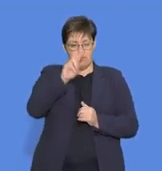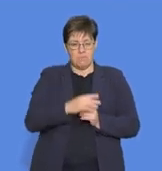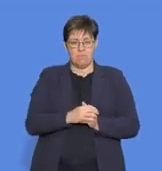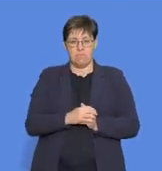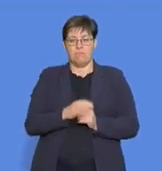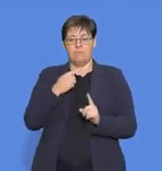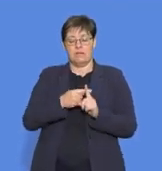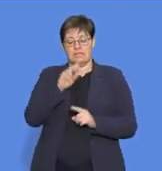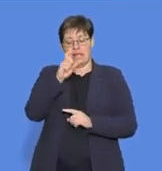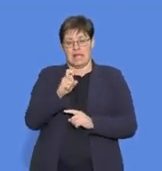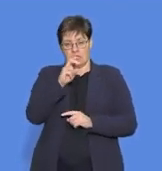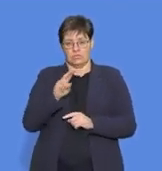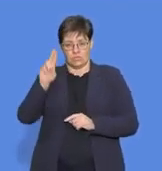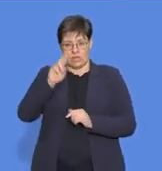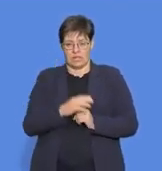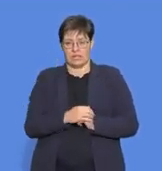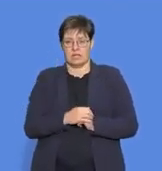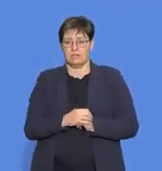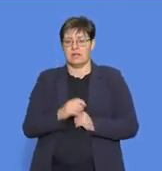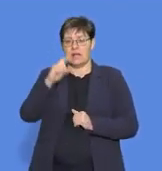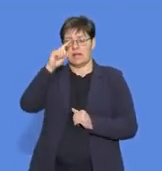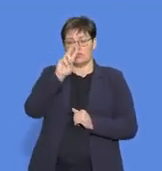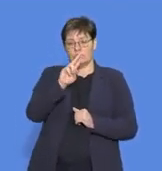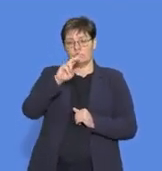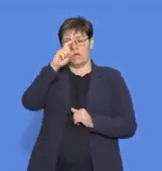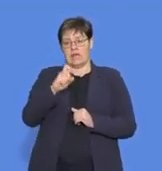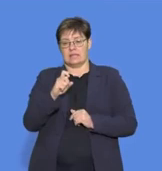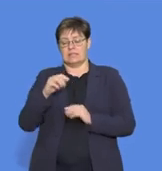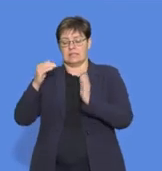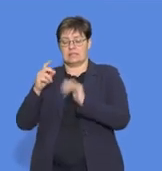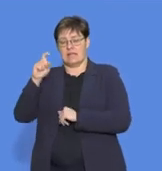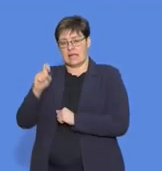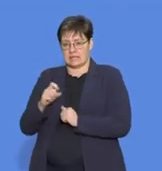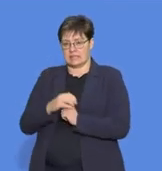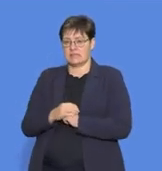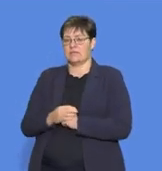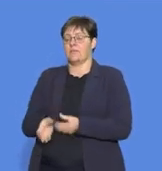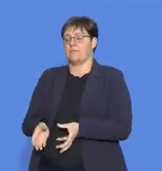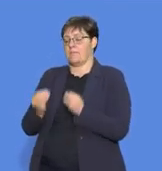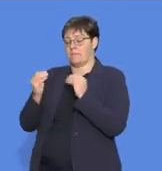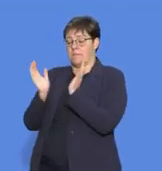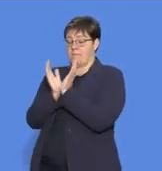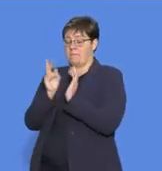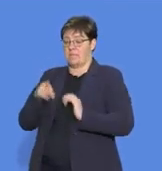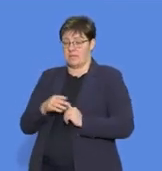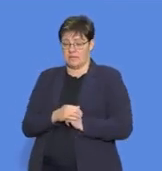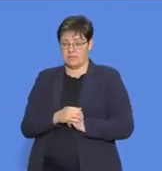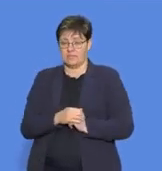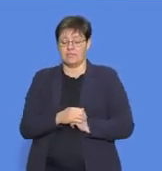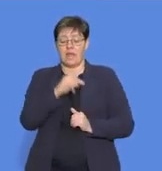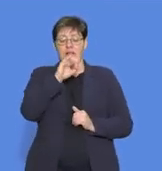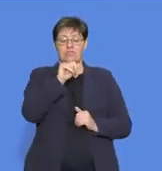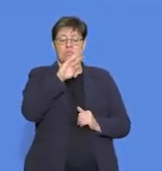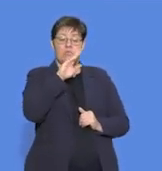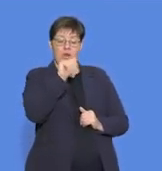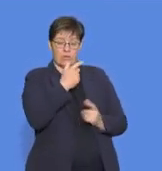X squared, X squared. We're going to put an X in there, we're going to put an X in there, and remember we want to find P. Okay, we're going to do a